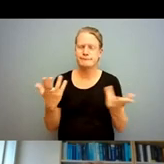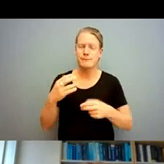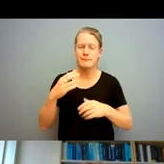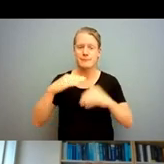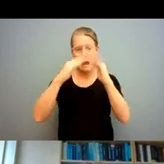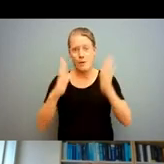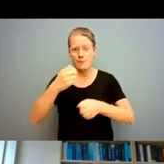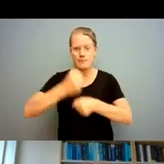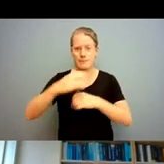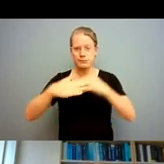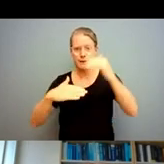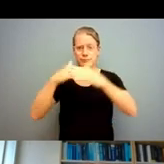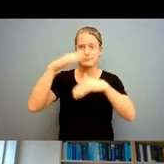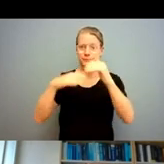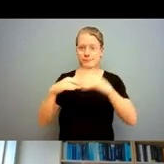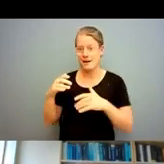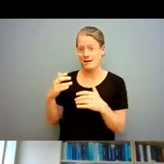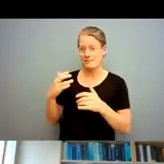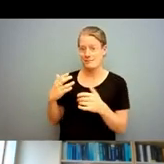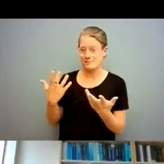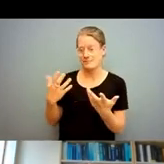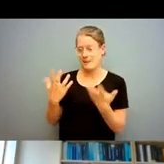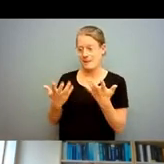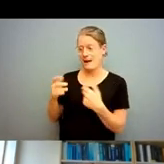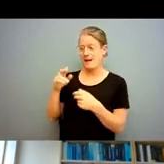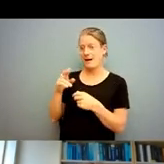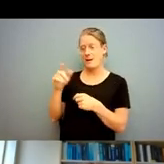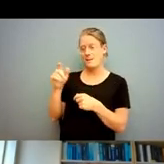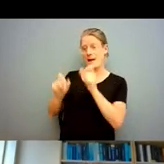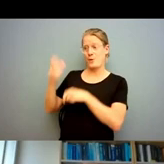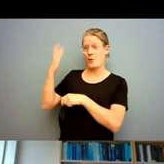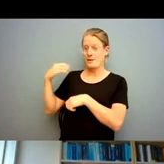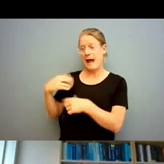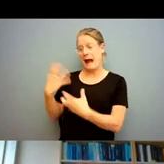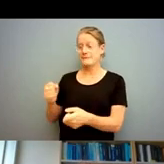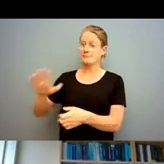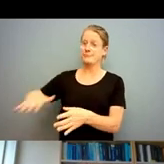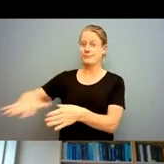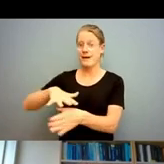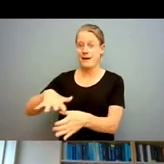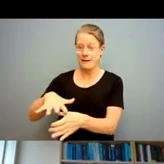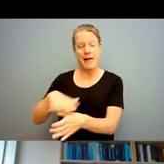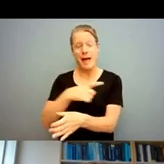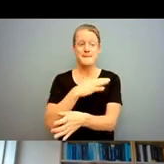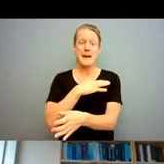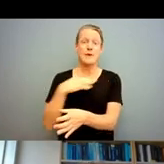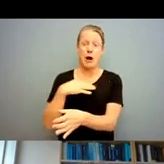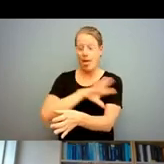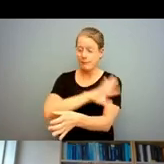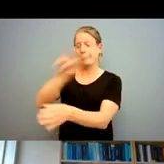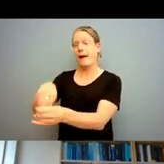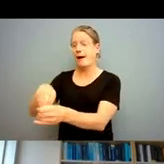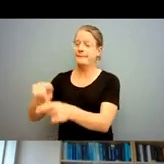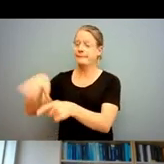both activists, Indigenous peoples organizations, Indigenous peoples representative